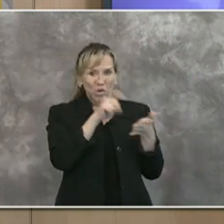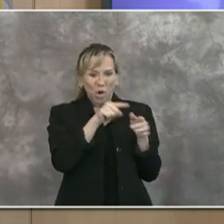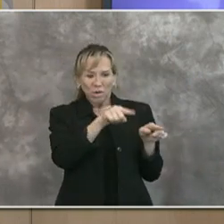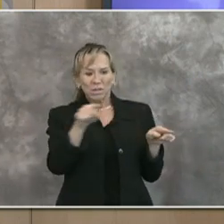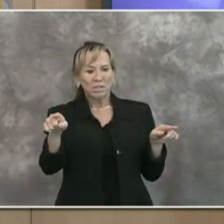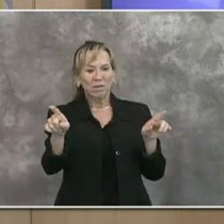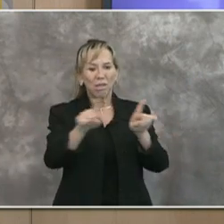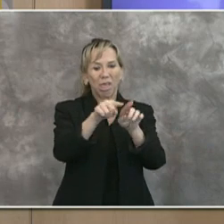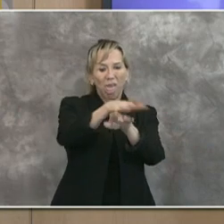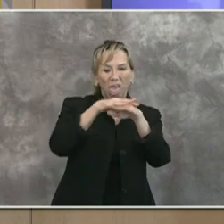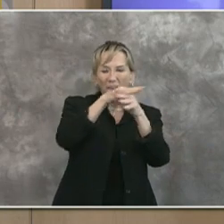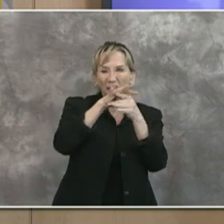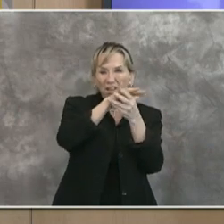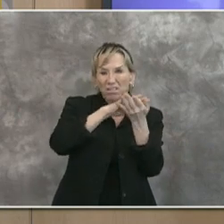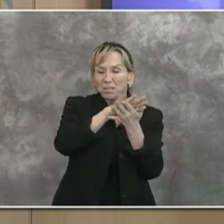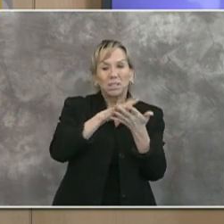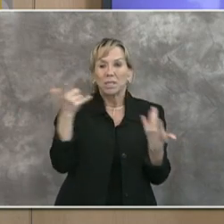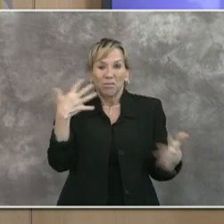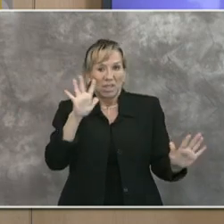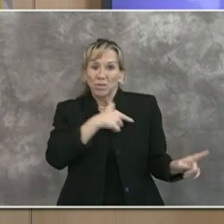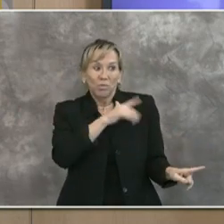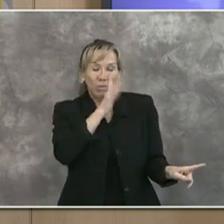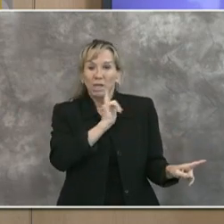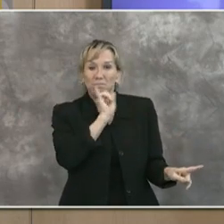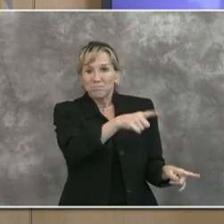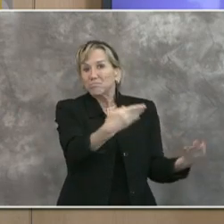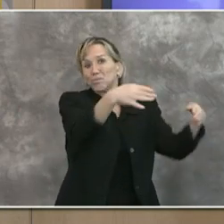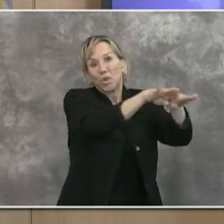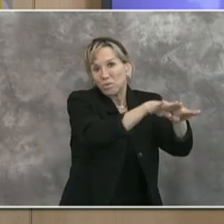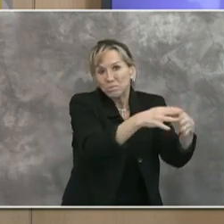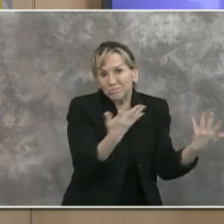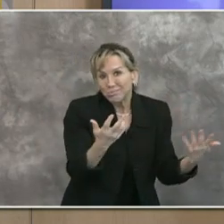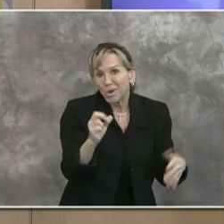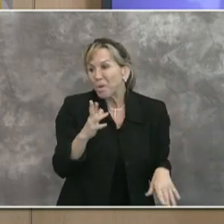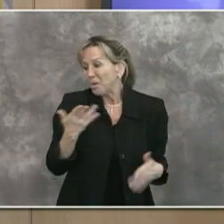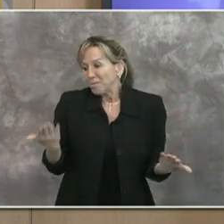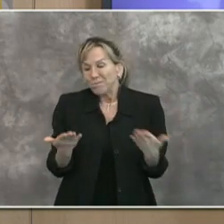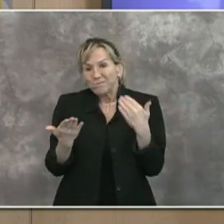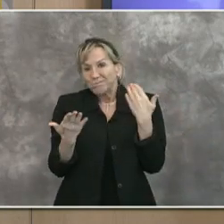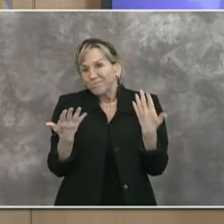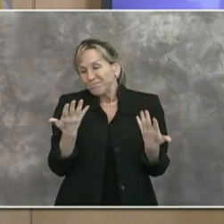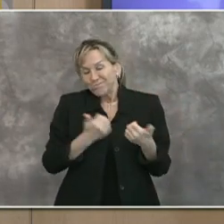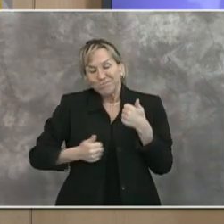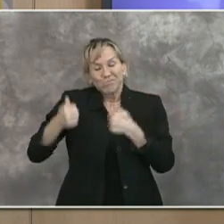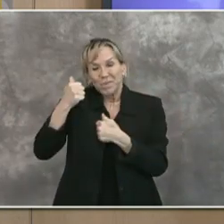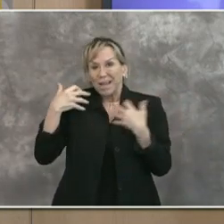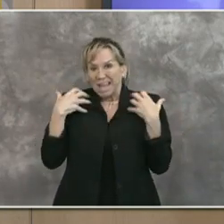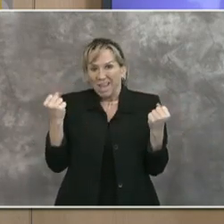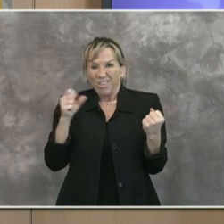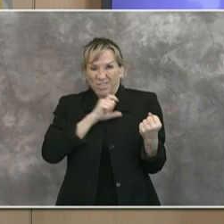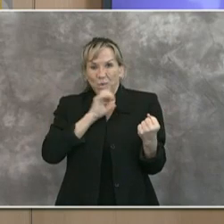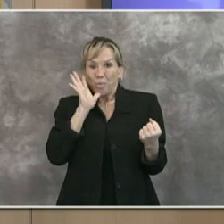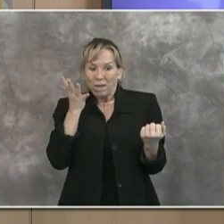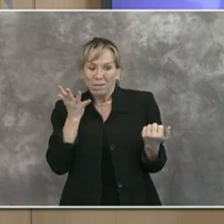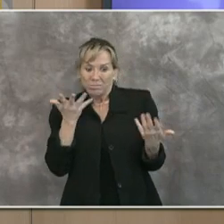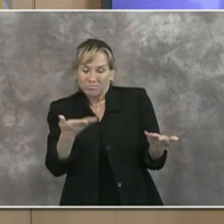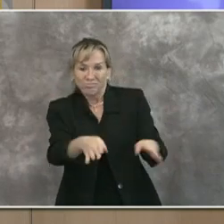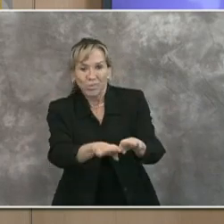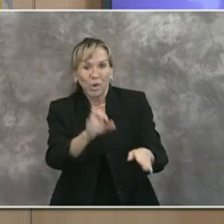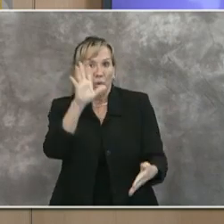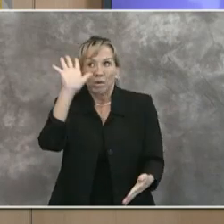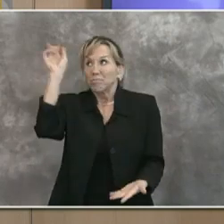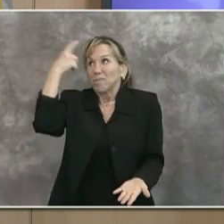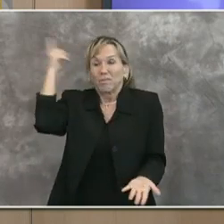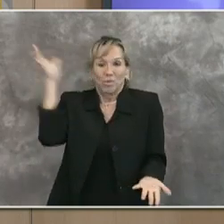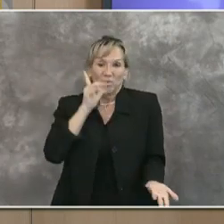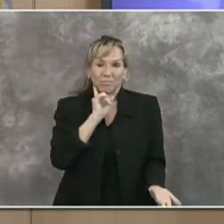those jurisdictions will close that beach, or our public health officer will, or as we've seen with the governor will. And so we've